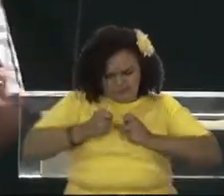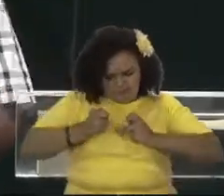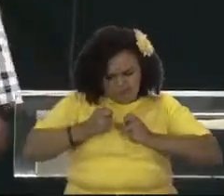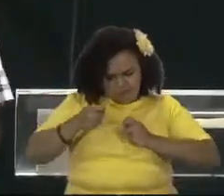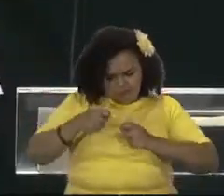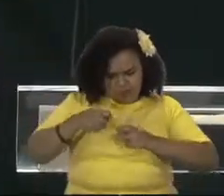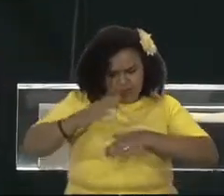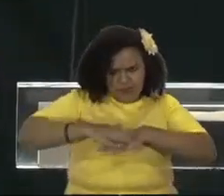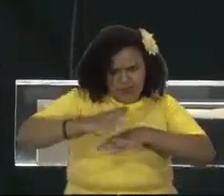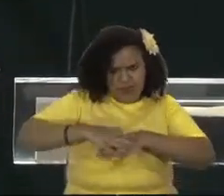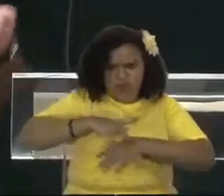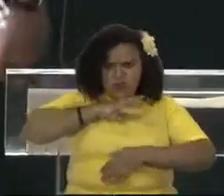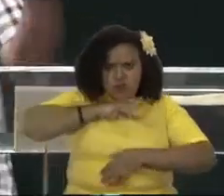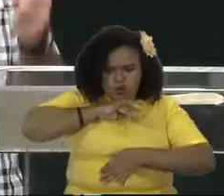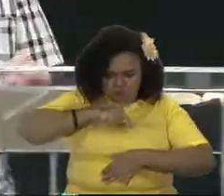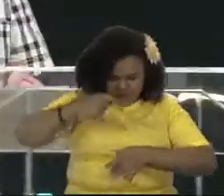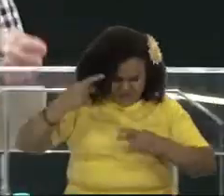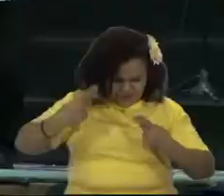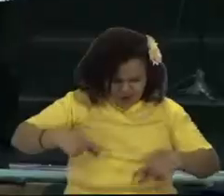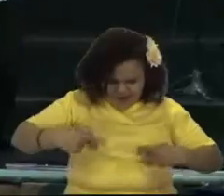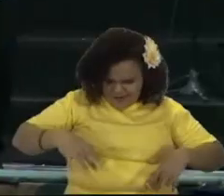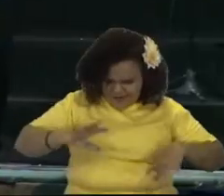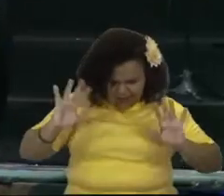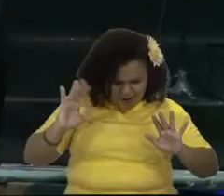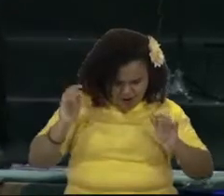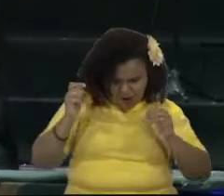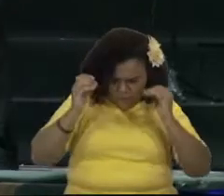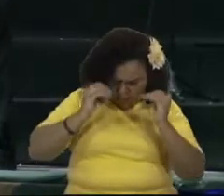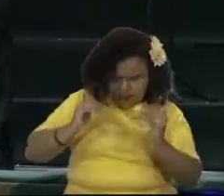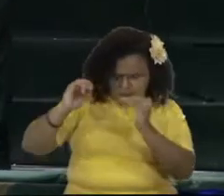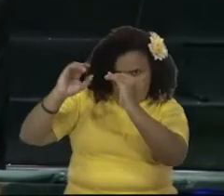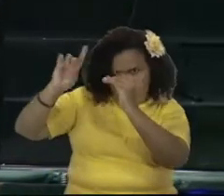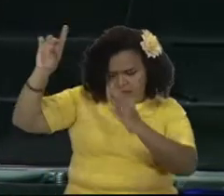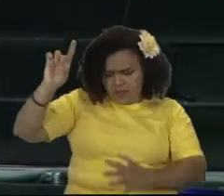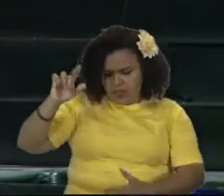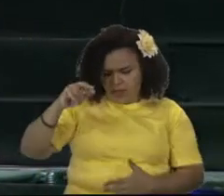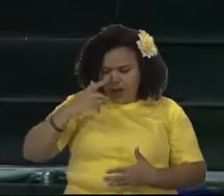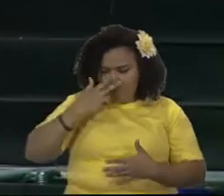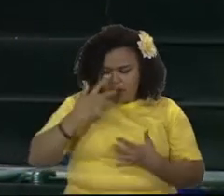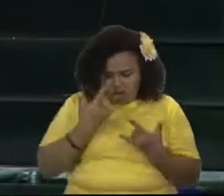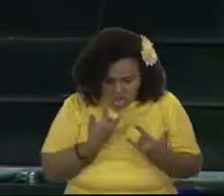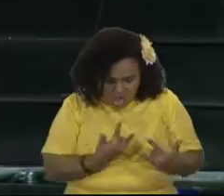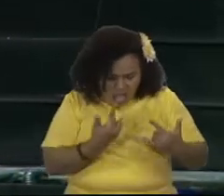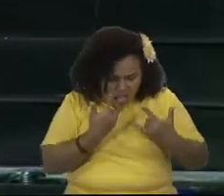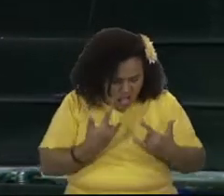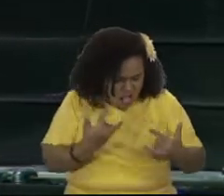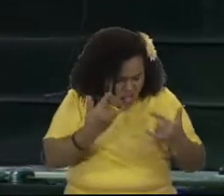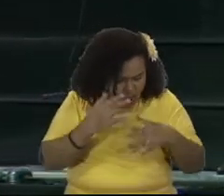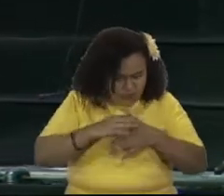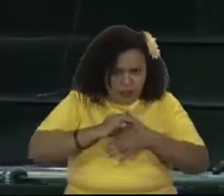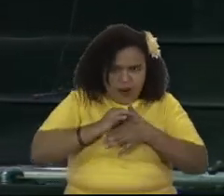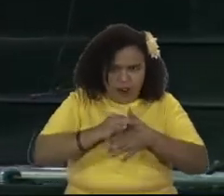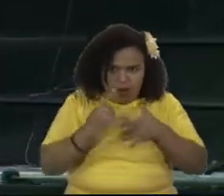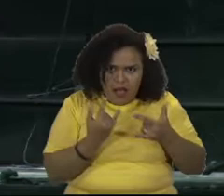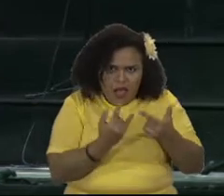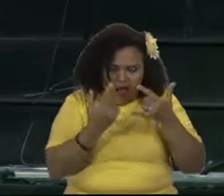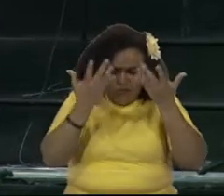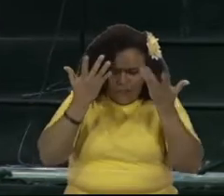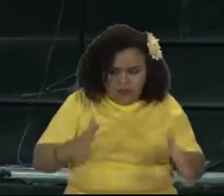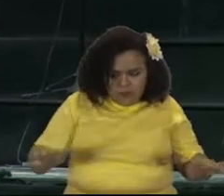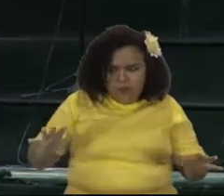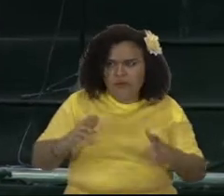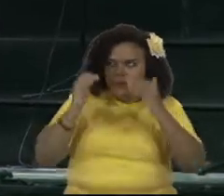This is your way to please God. And God wants you to conduct yourself as the